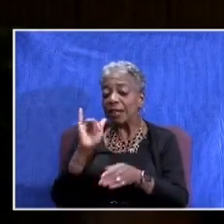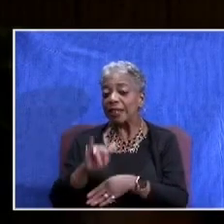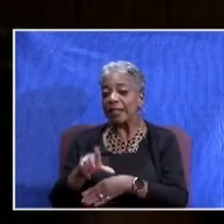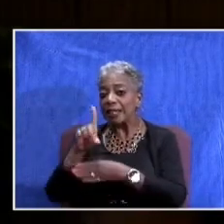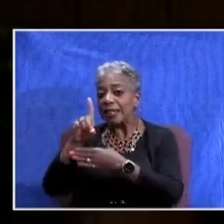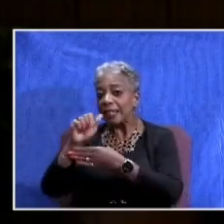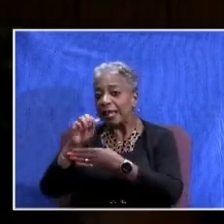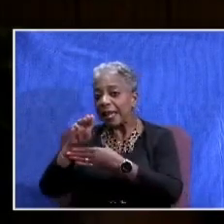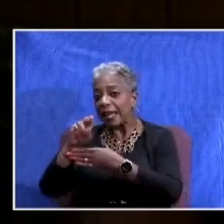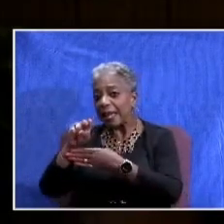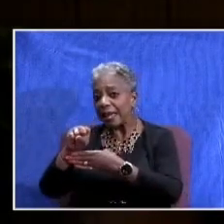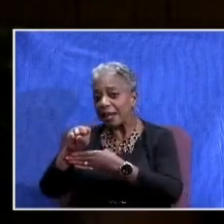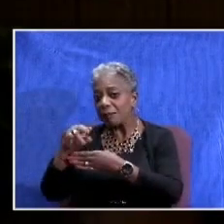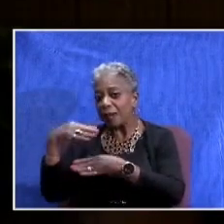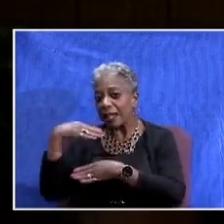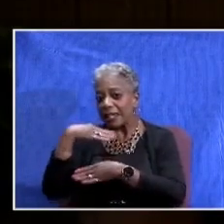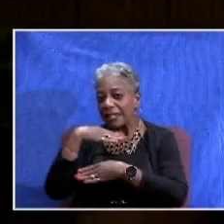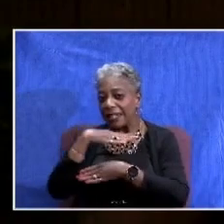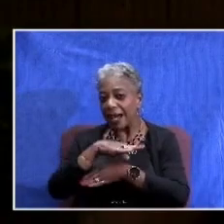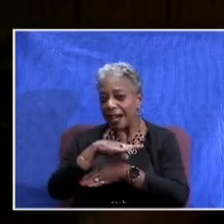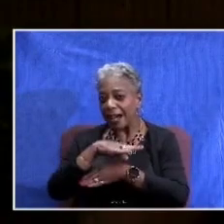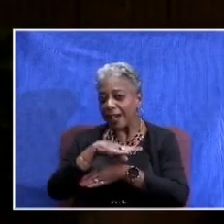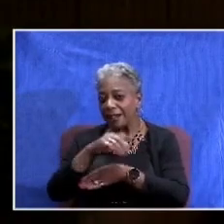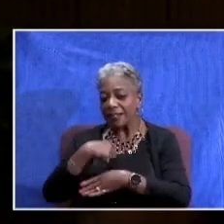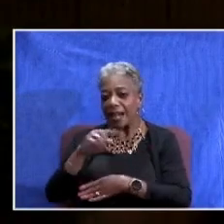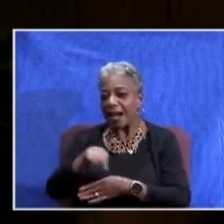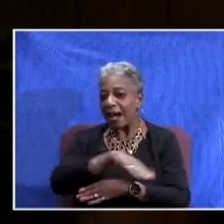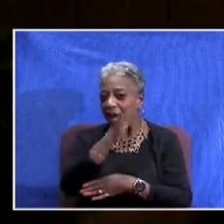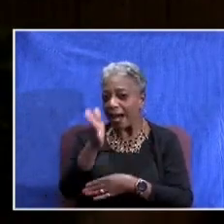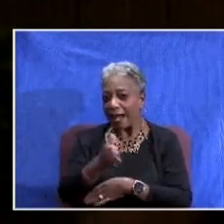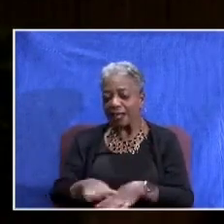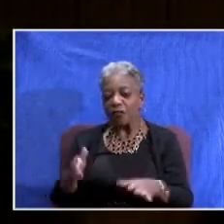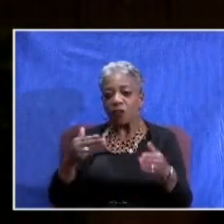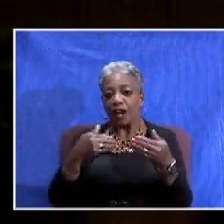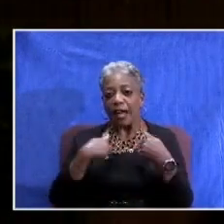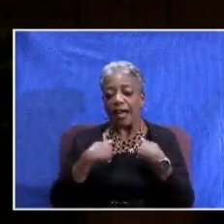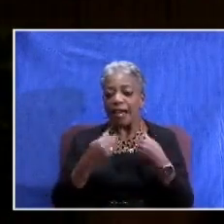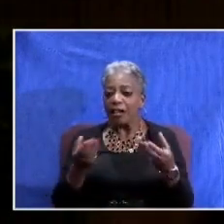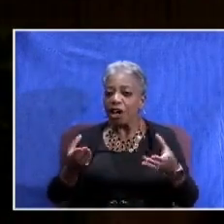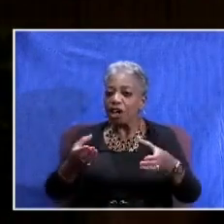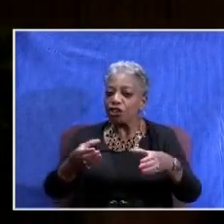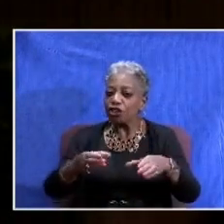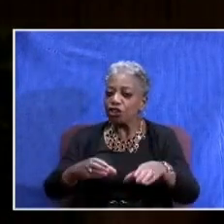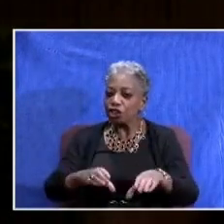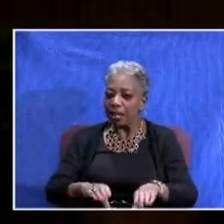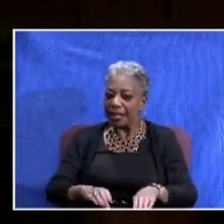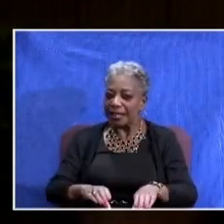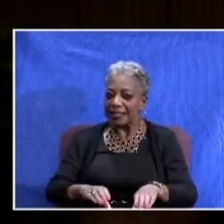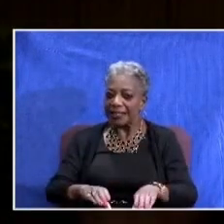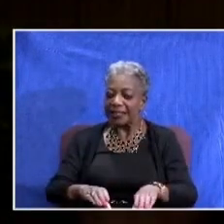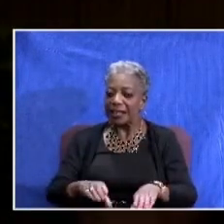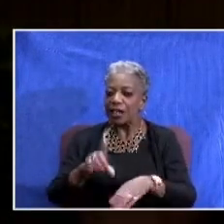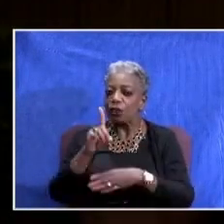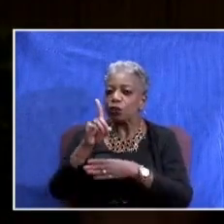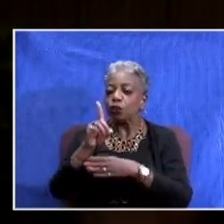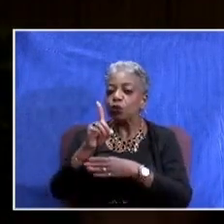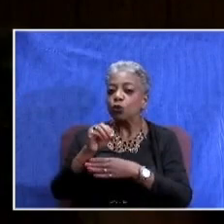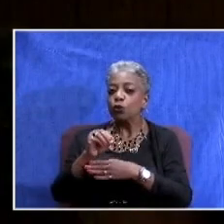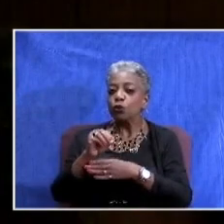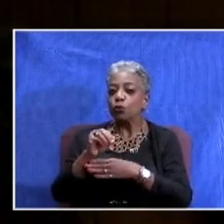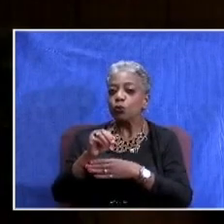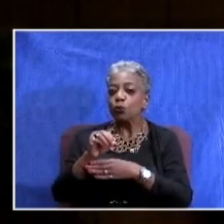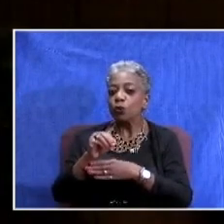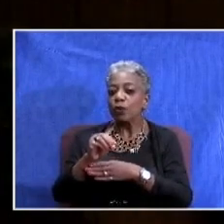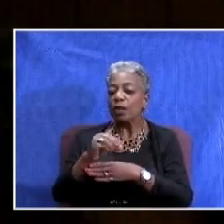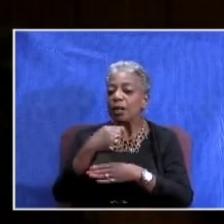You just have not had the chance. And then the narrative, reparations mean, get the narrative right. The narrative means they don't tell